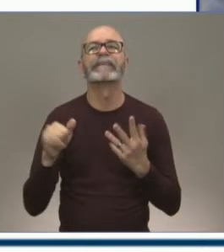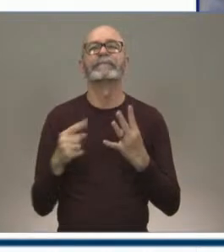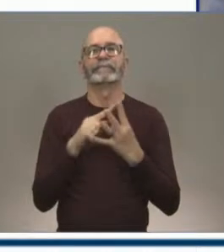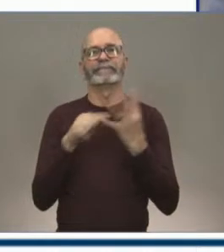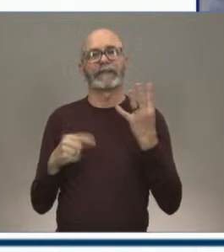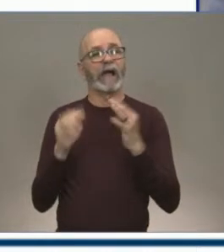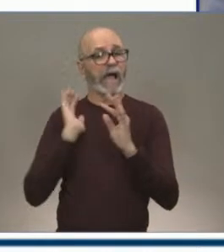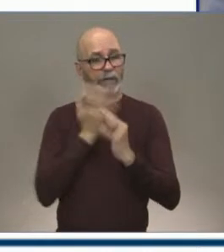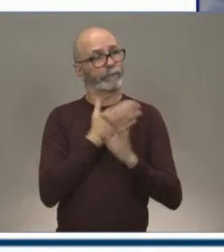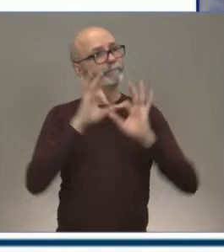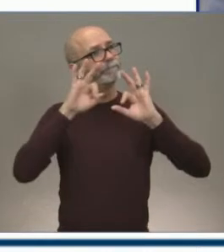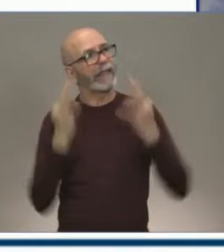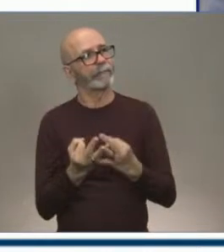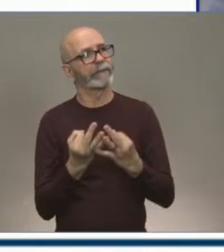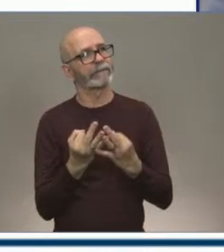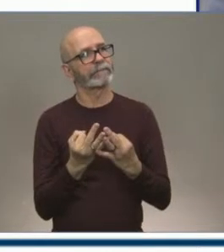April,